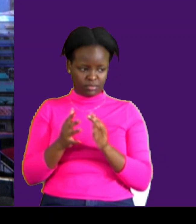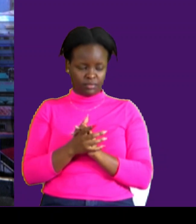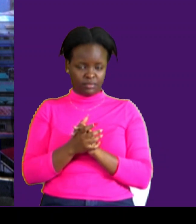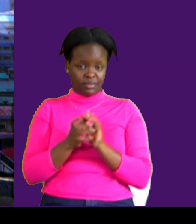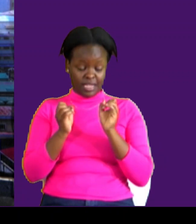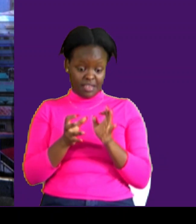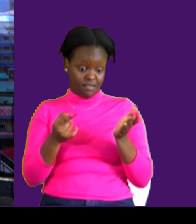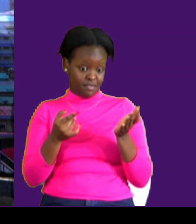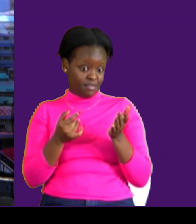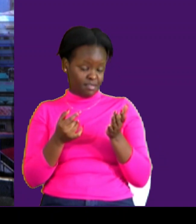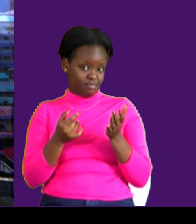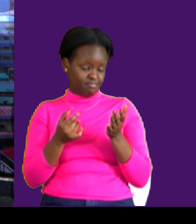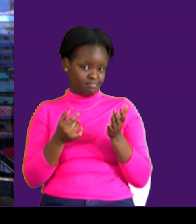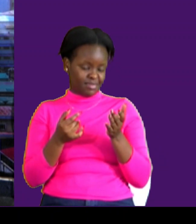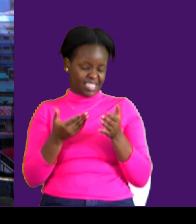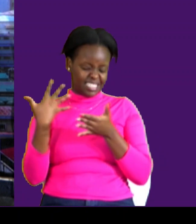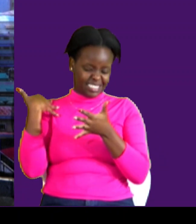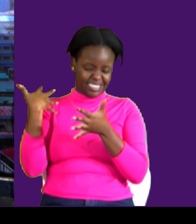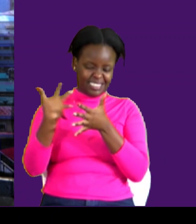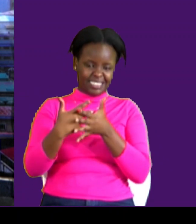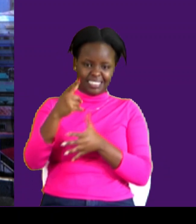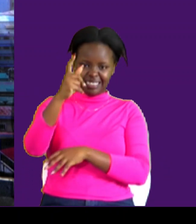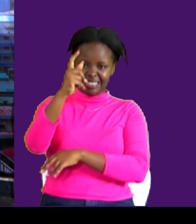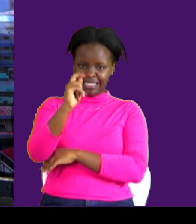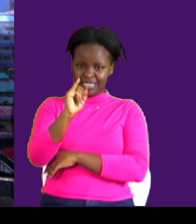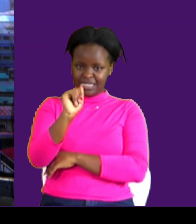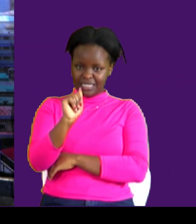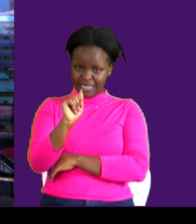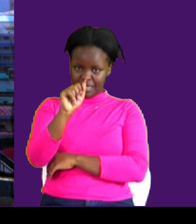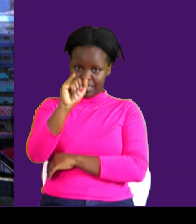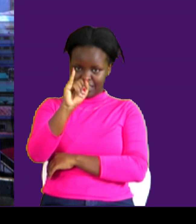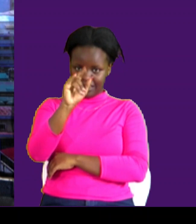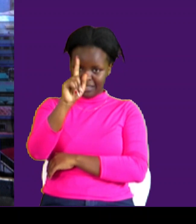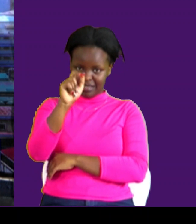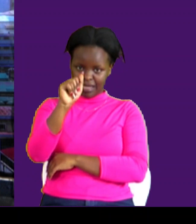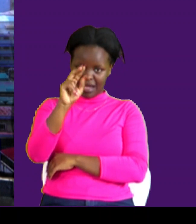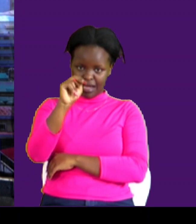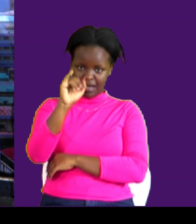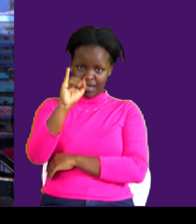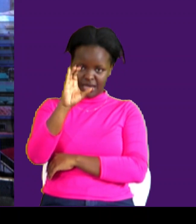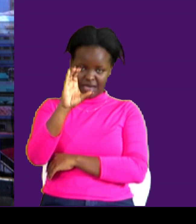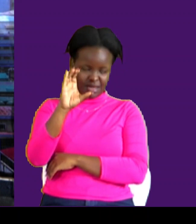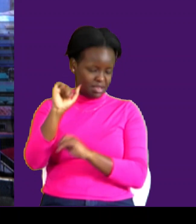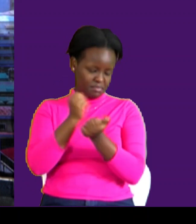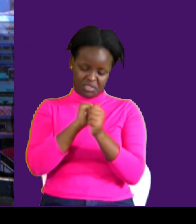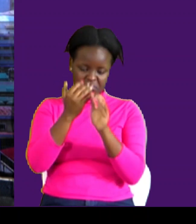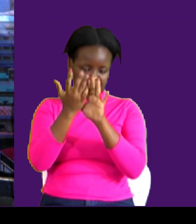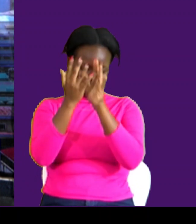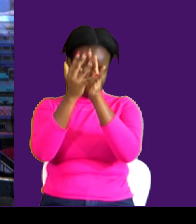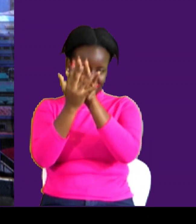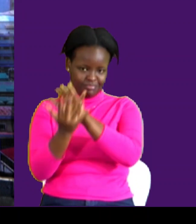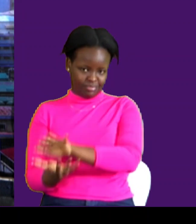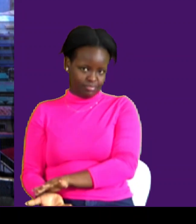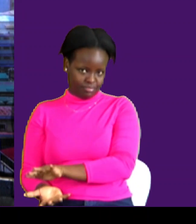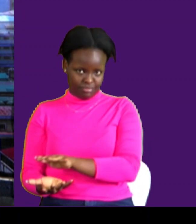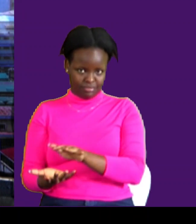there since the Titanic sink, I think it could not have sunk, because